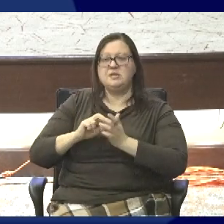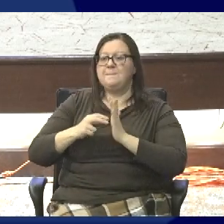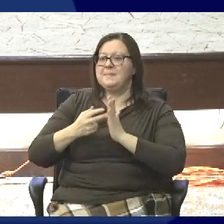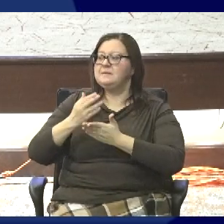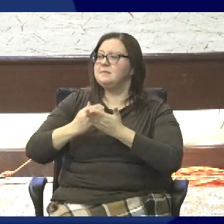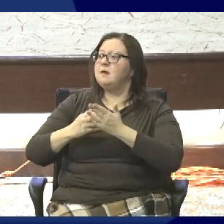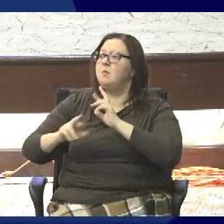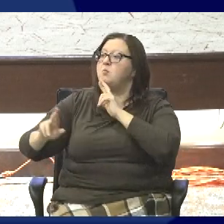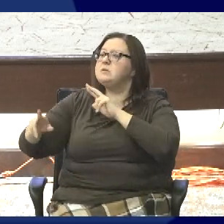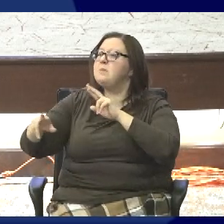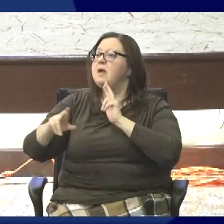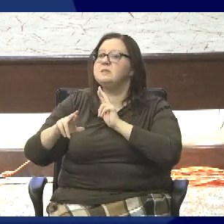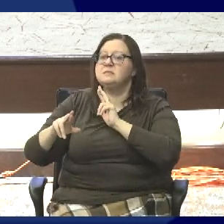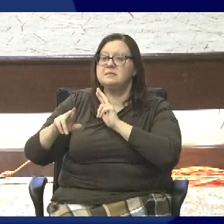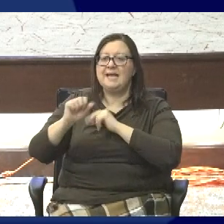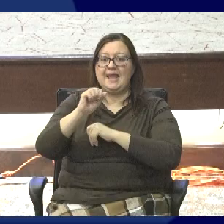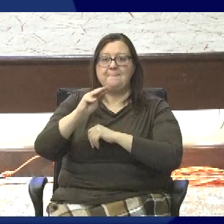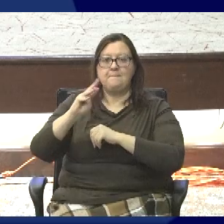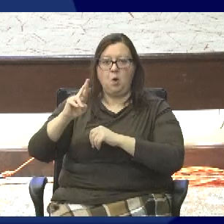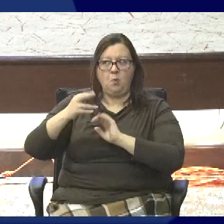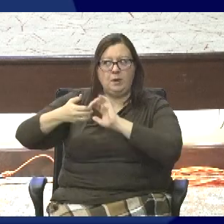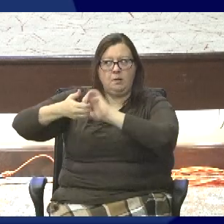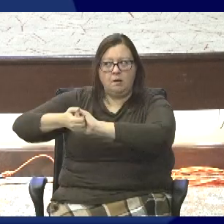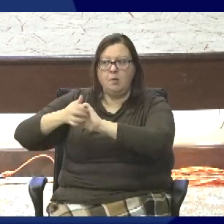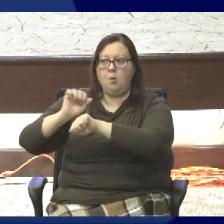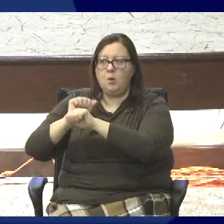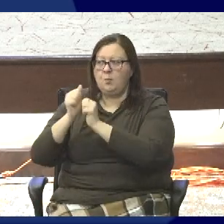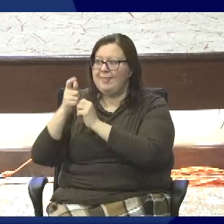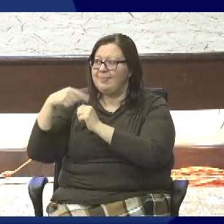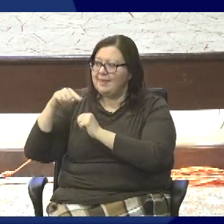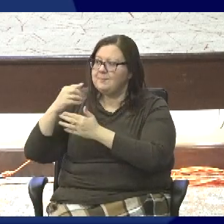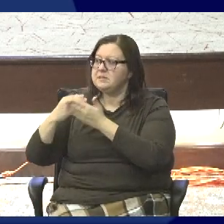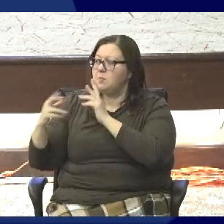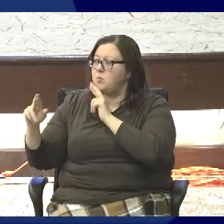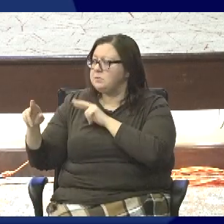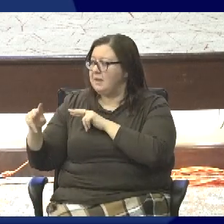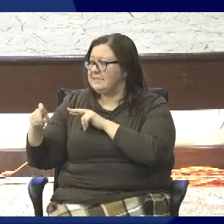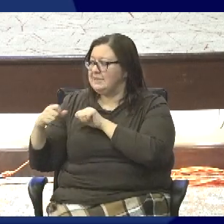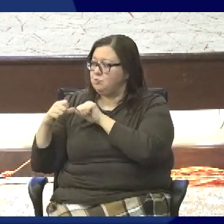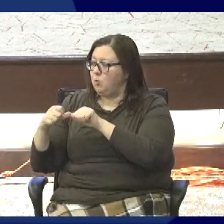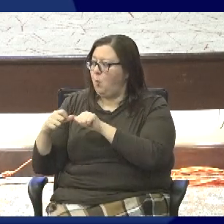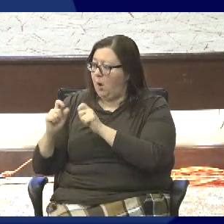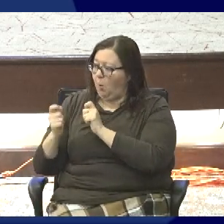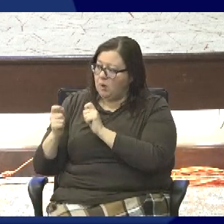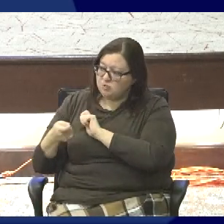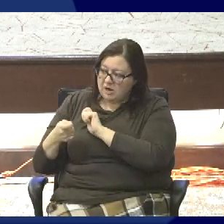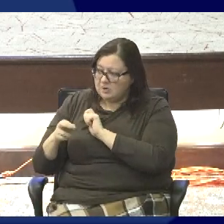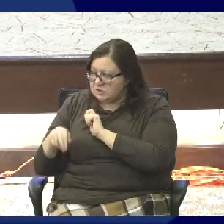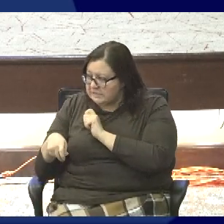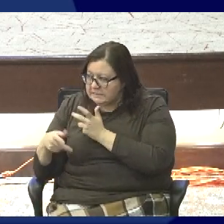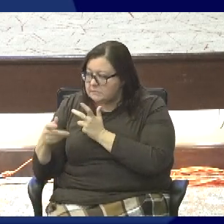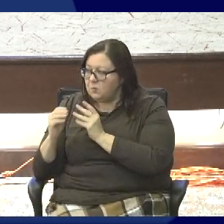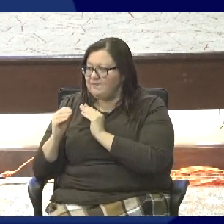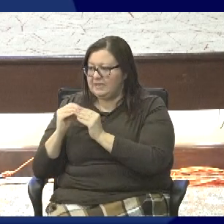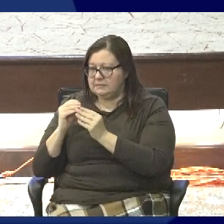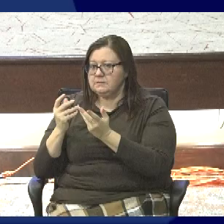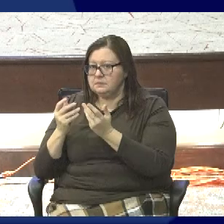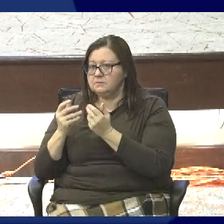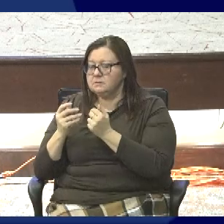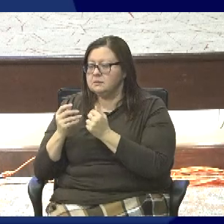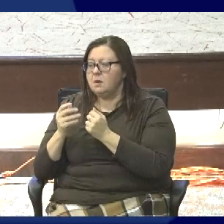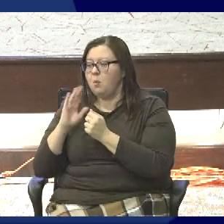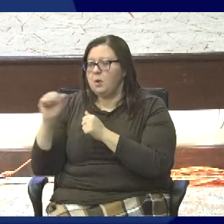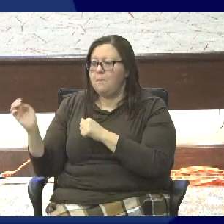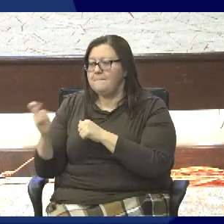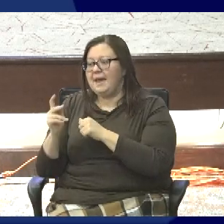going on. We've since worked with AMR. Those are responses that we should go on and need to go on, and we've corrected that. So that will probably go back up next